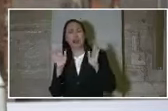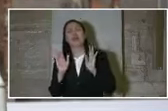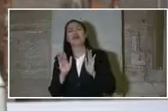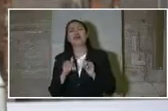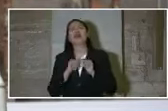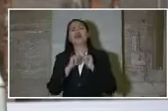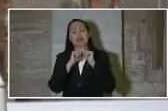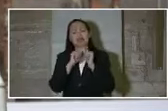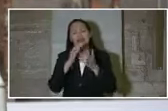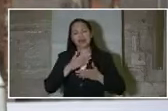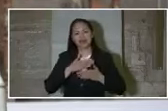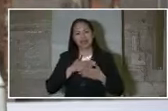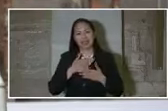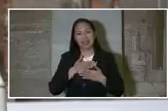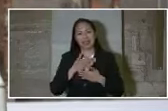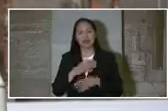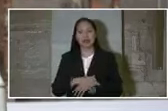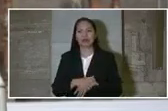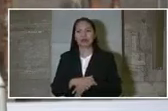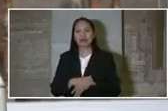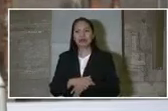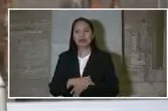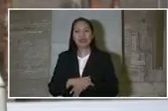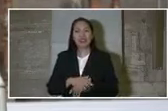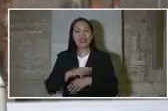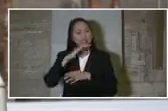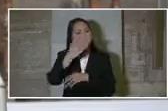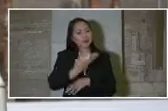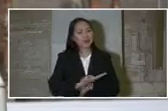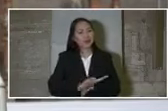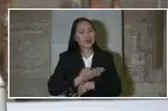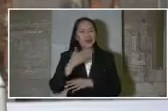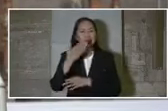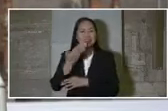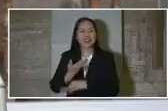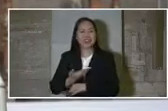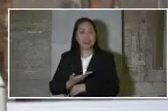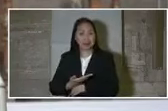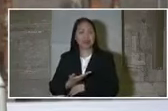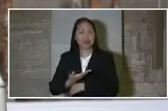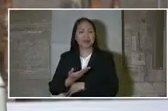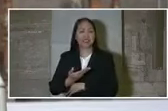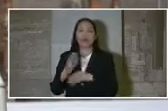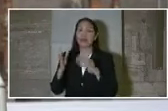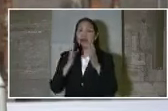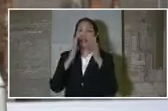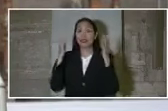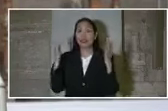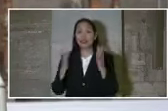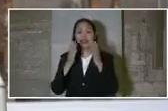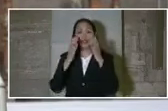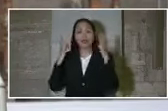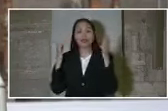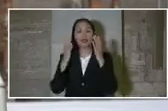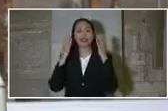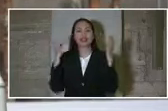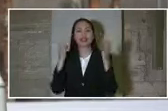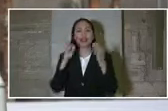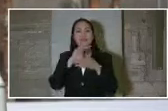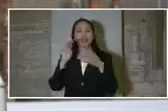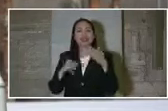welcome also to those who are celebrating Mass here at the Manila Cathedral for the